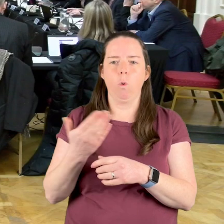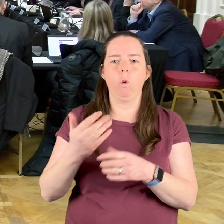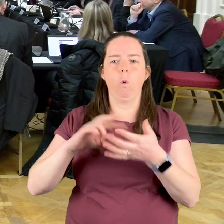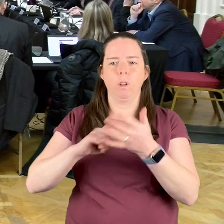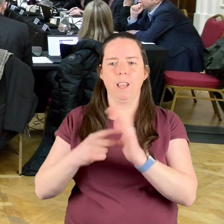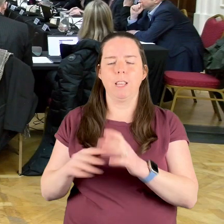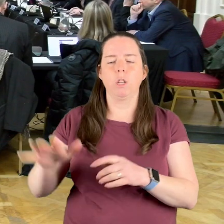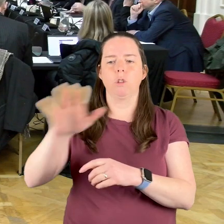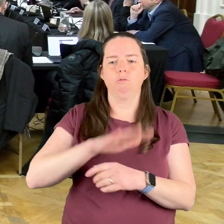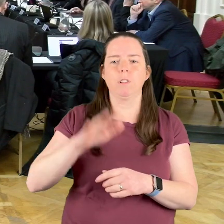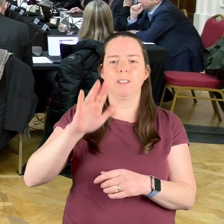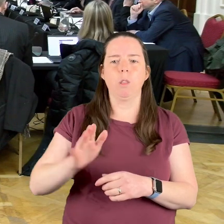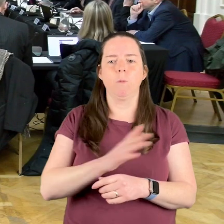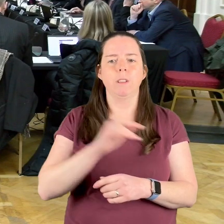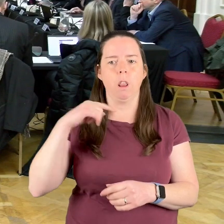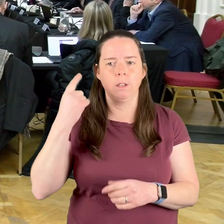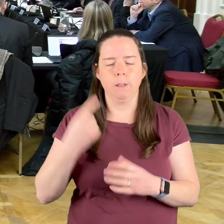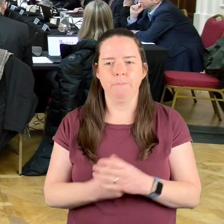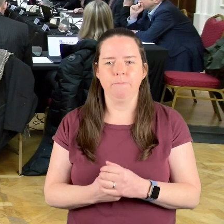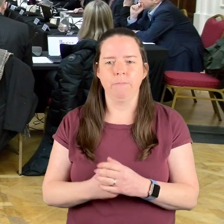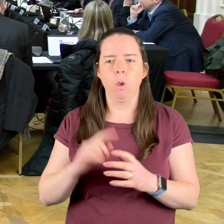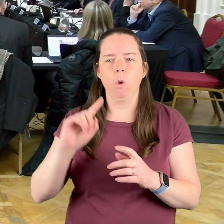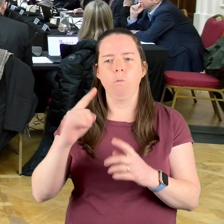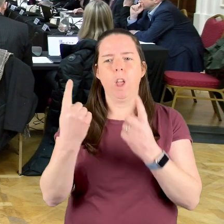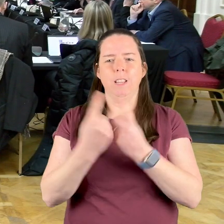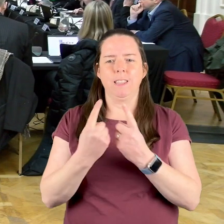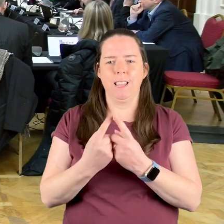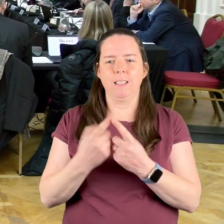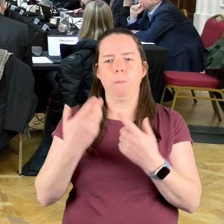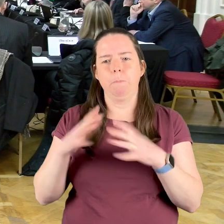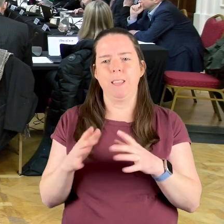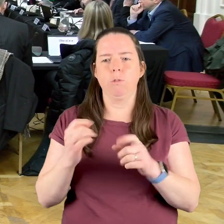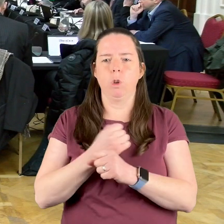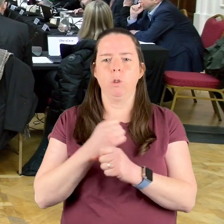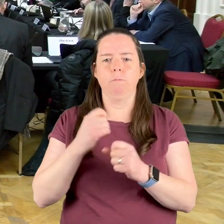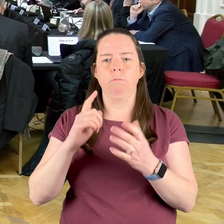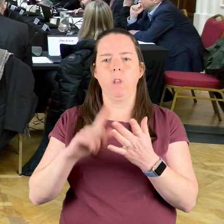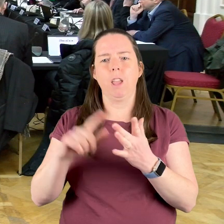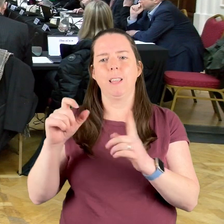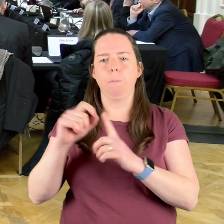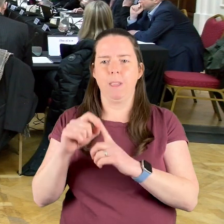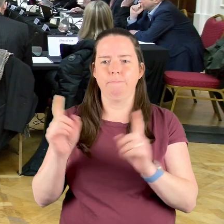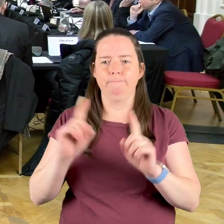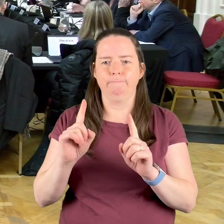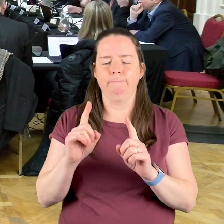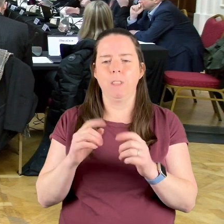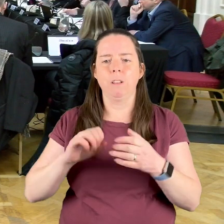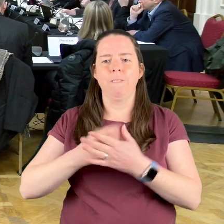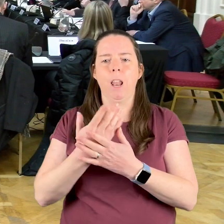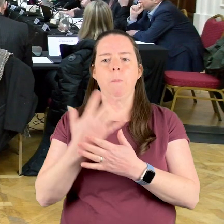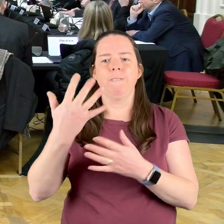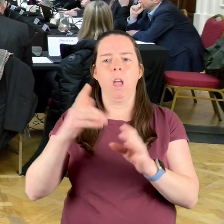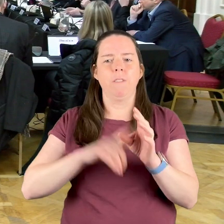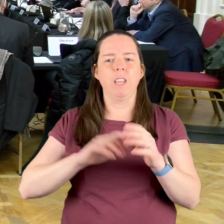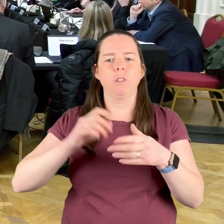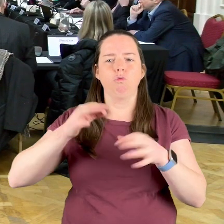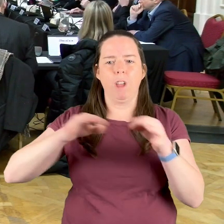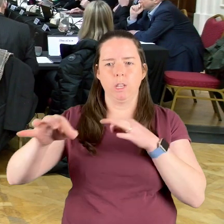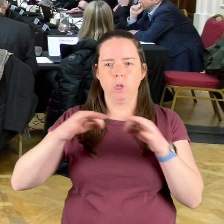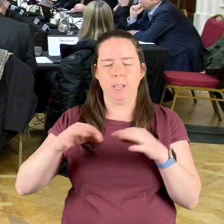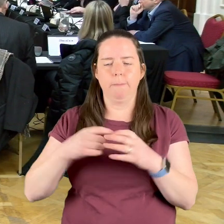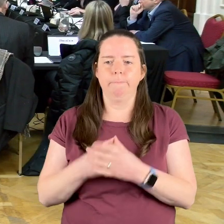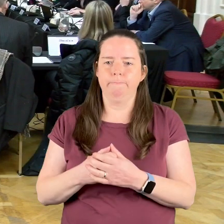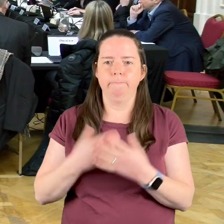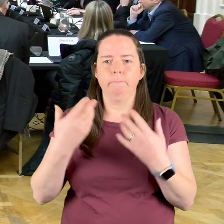London. One of the first things that the Integrated Care Partnership has to do is to develop a five-year strategy. So we've already talked about the NHS part called the